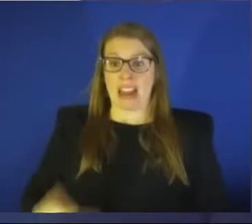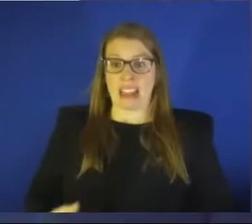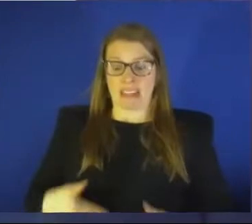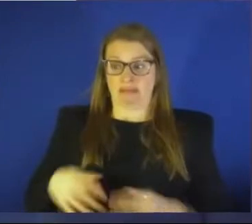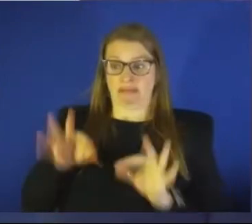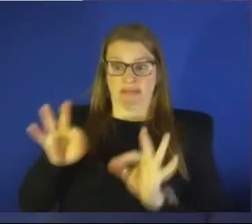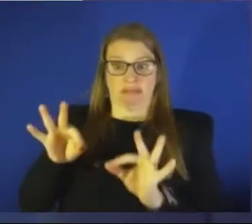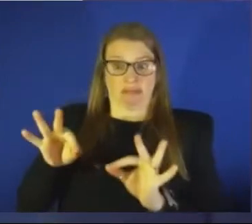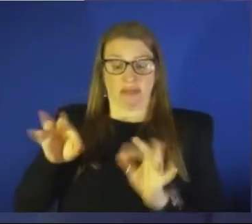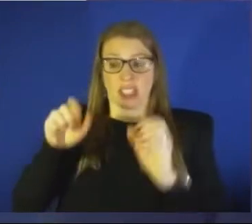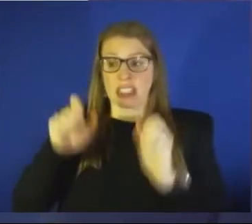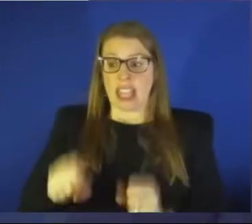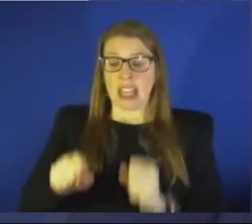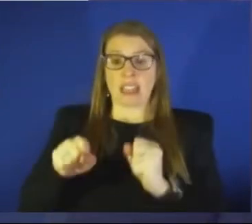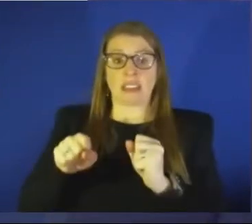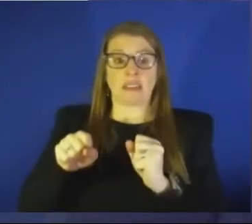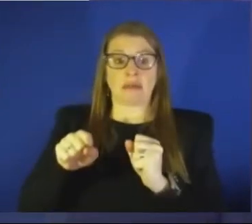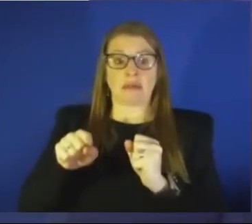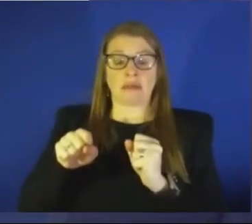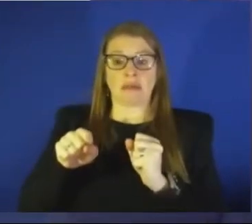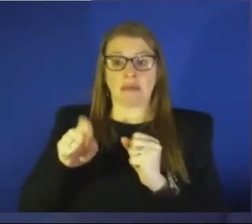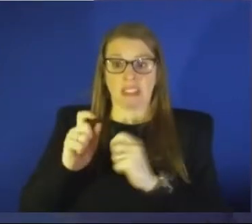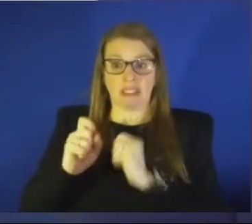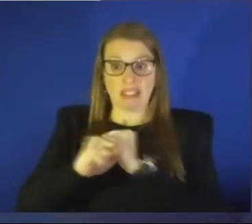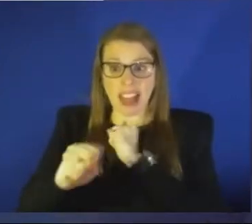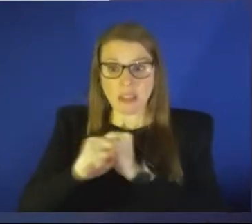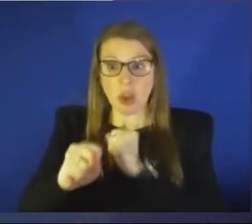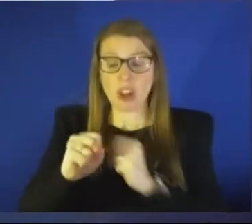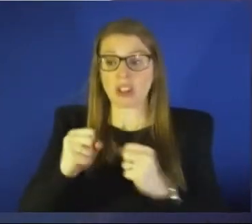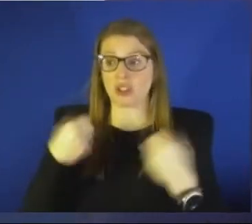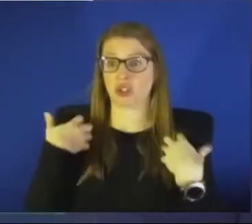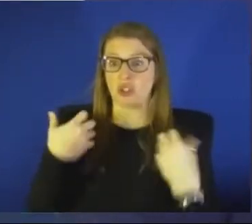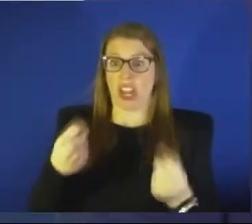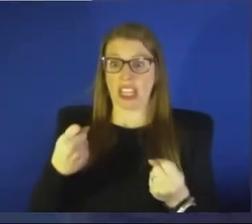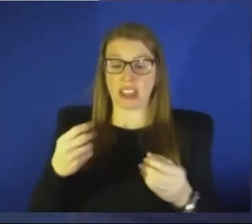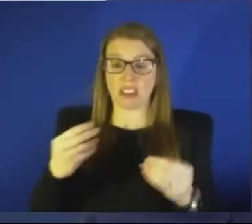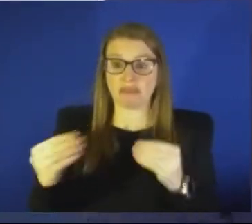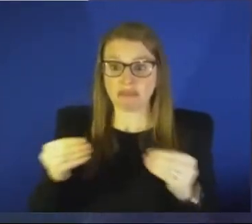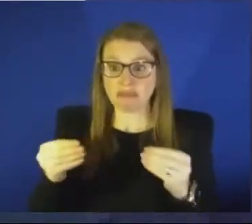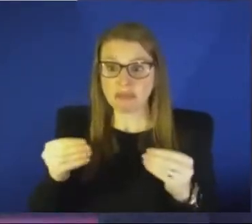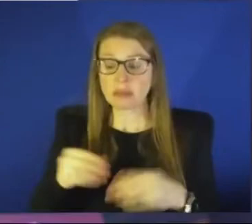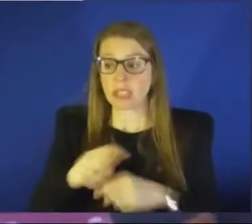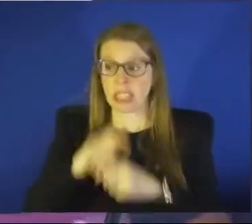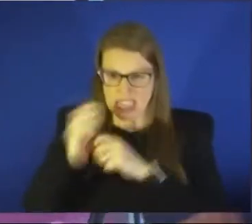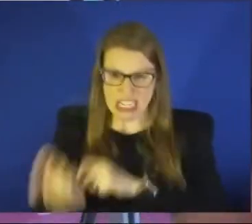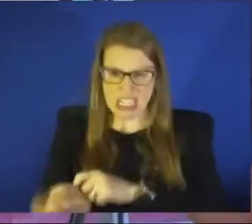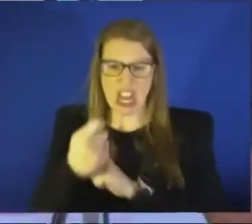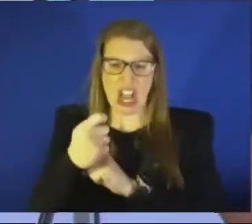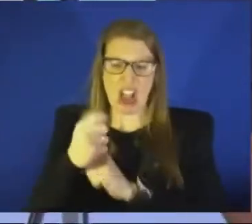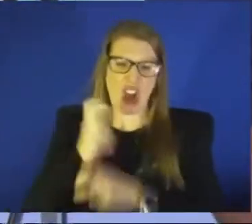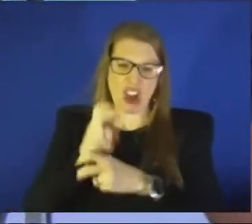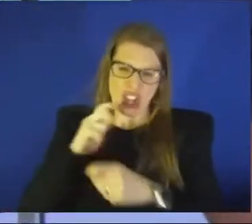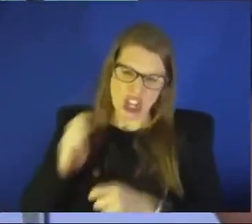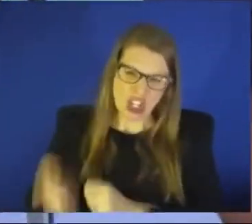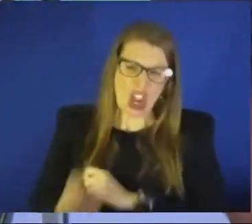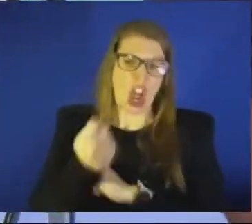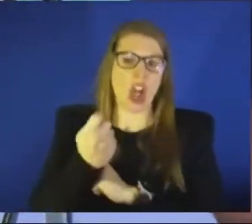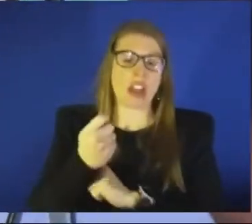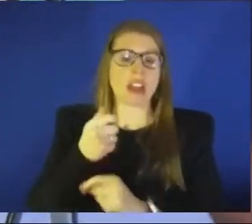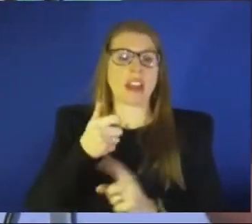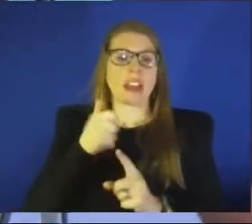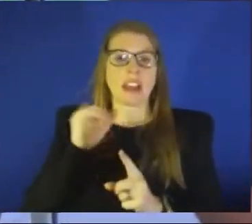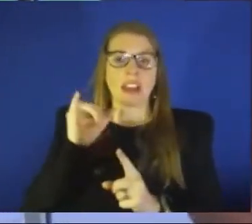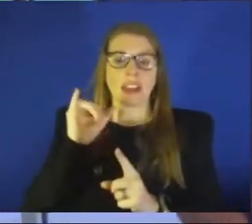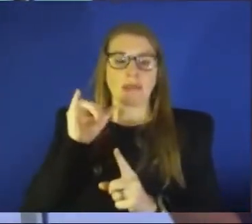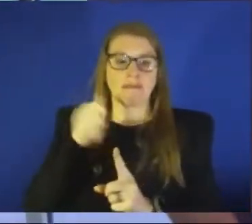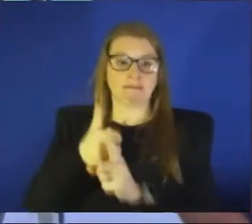flexibility, and let them hit the ball. Now great strength can also, you're hitting so hard that can cause the injuries because you're so well